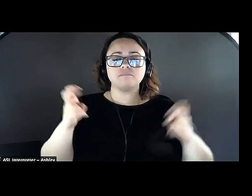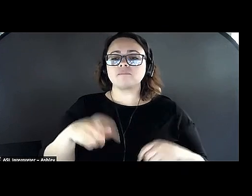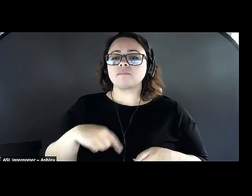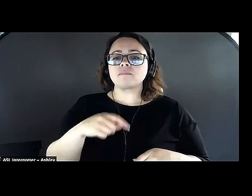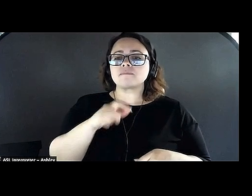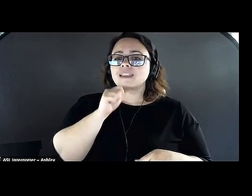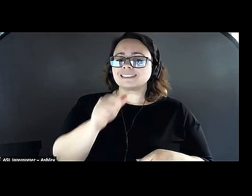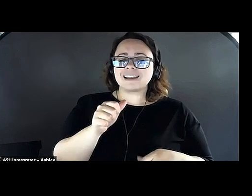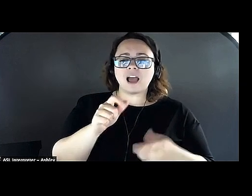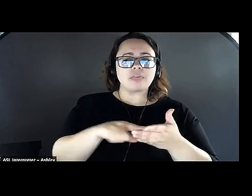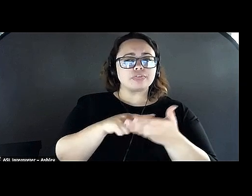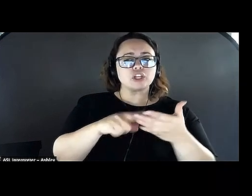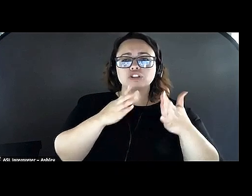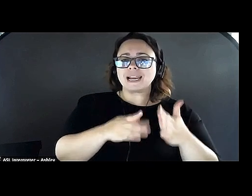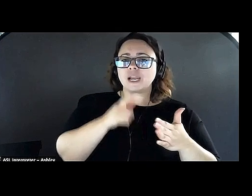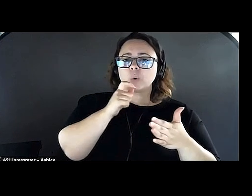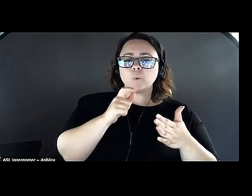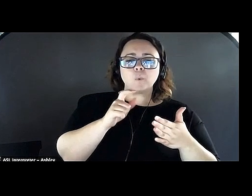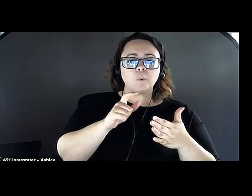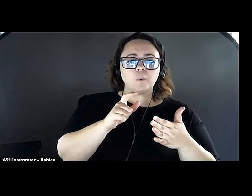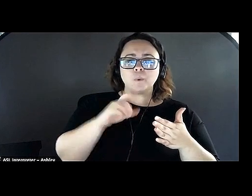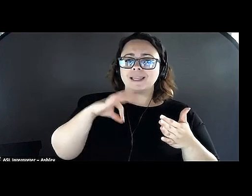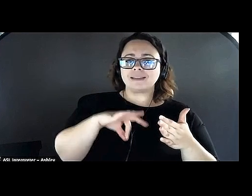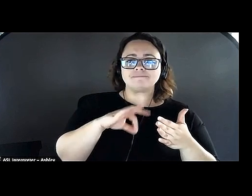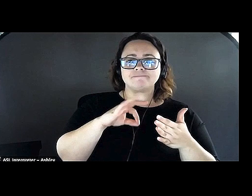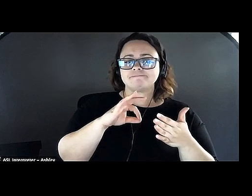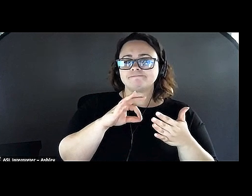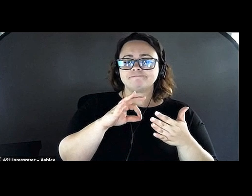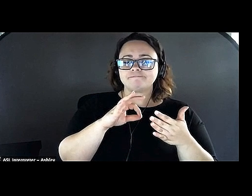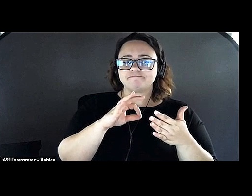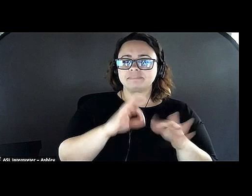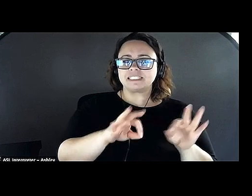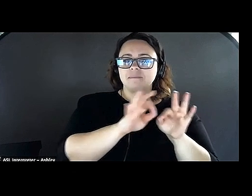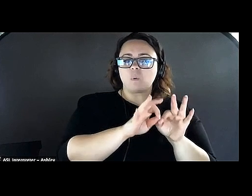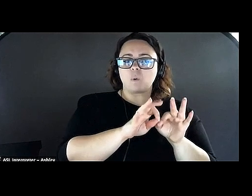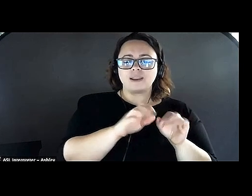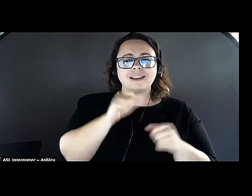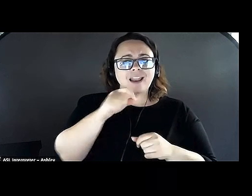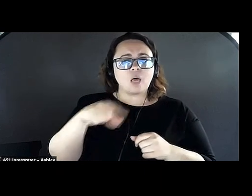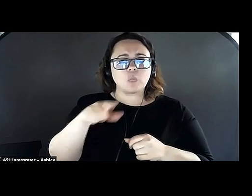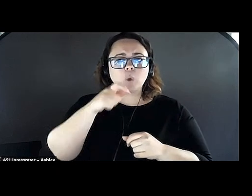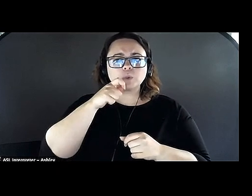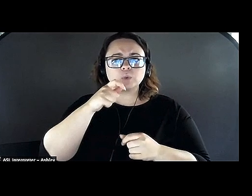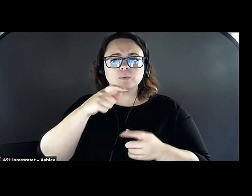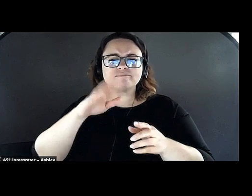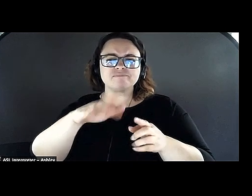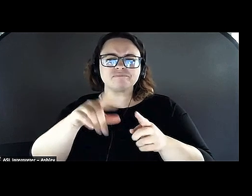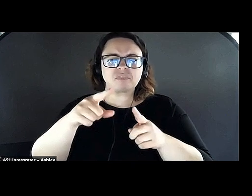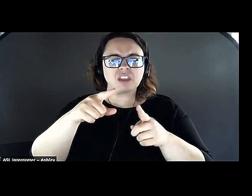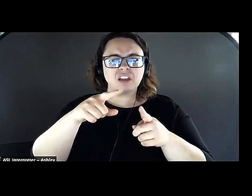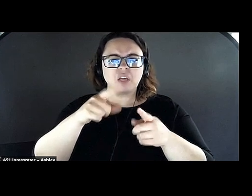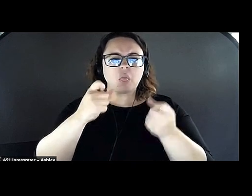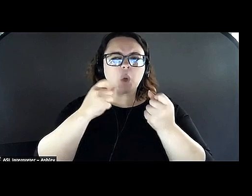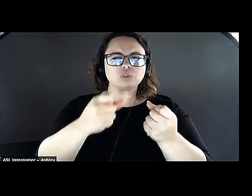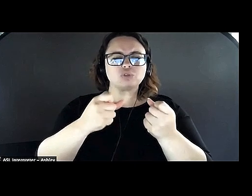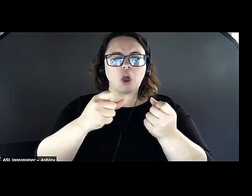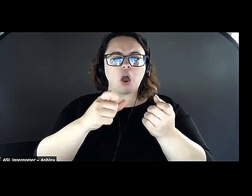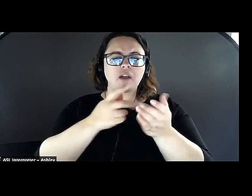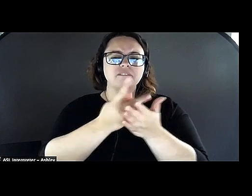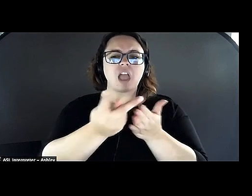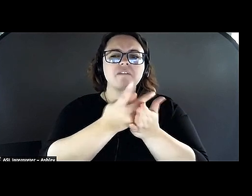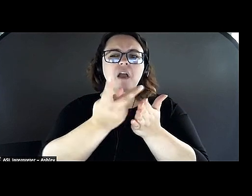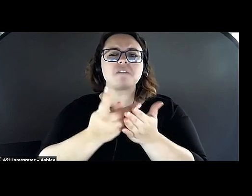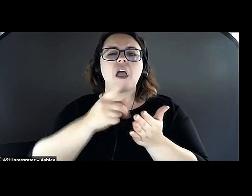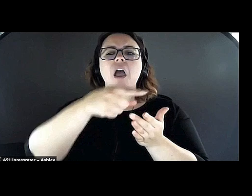the critic who counts. It is not those who point out how the strong stumbles or where the